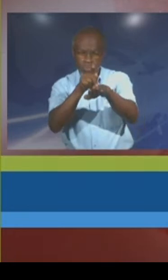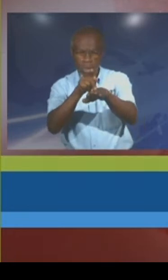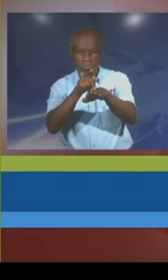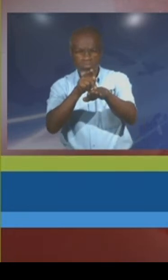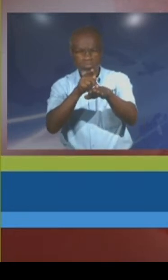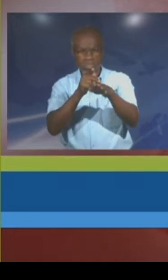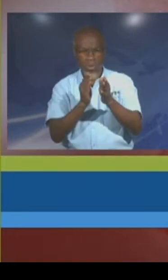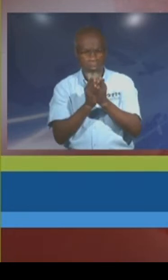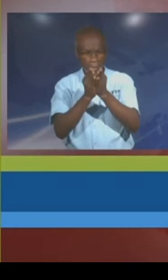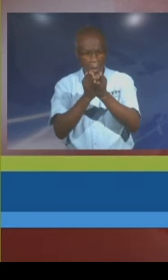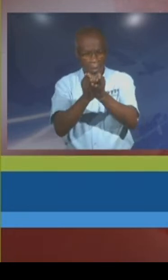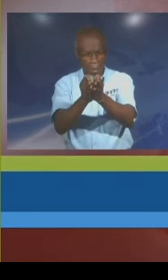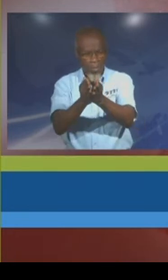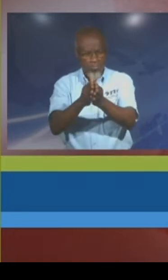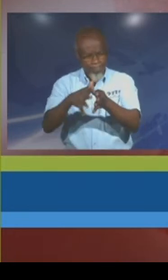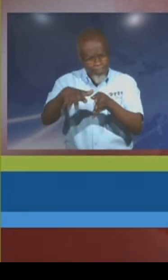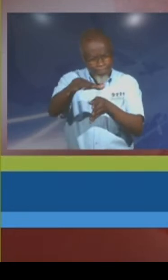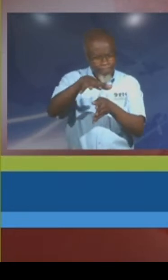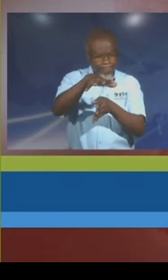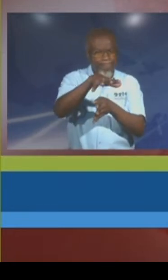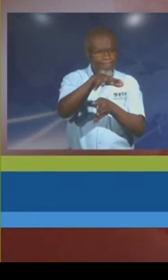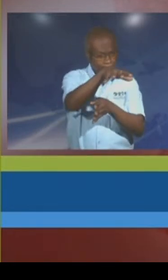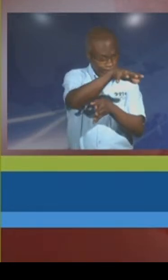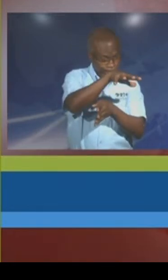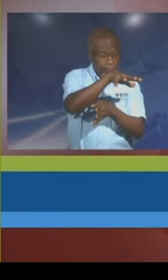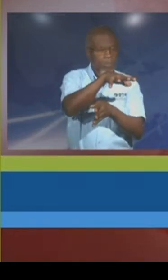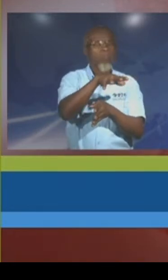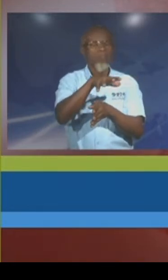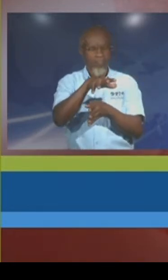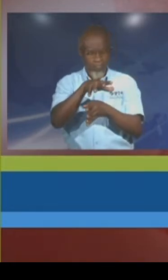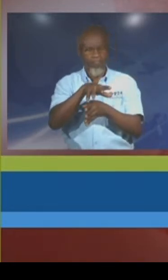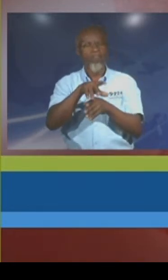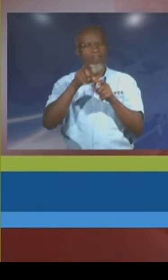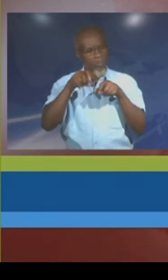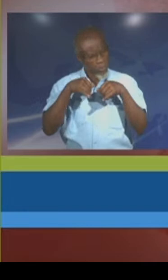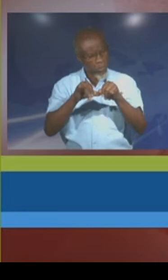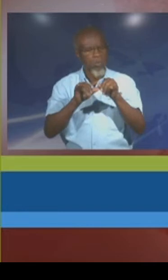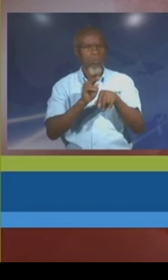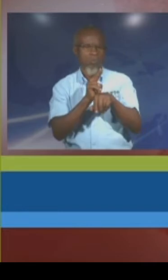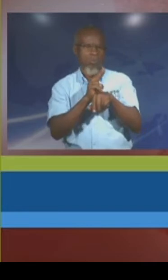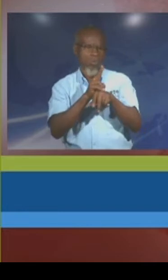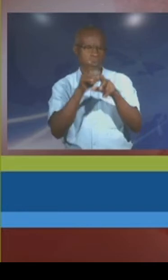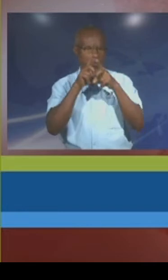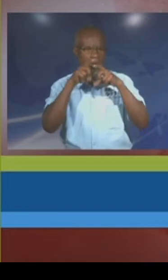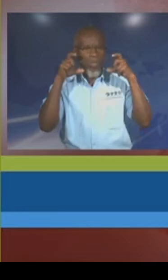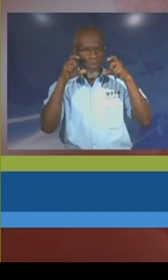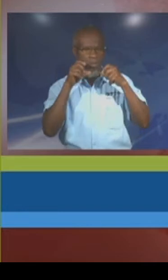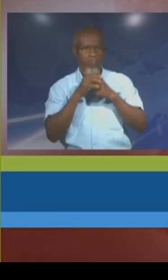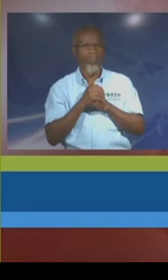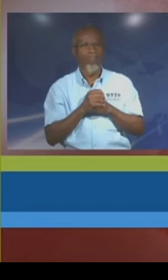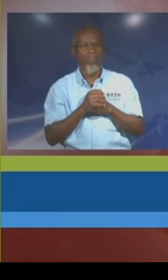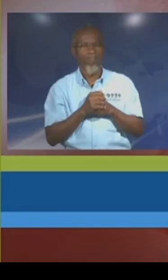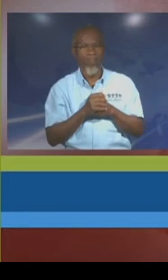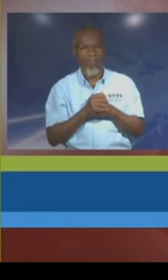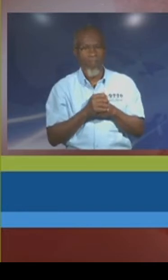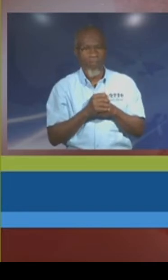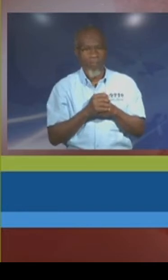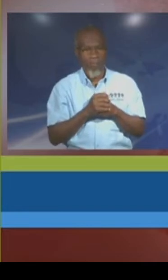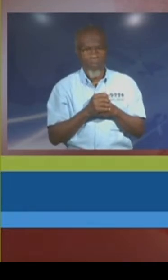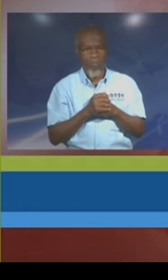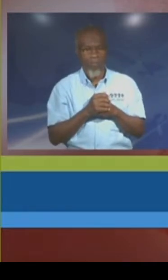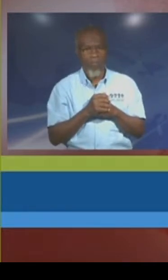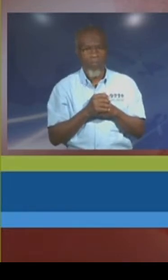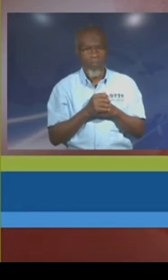airplanes, helicopters and ferries, because of the close interplay between persons, they can't maintain that social distance. It's a